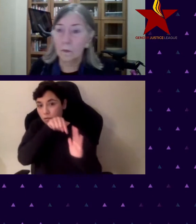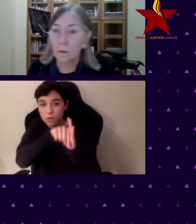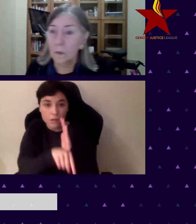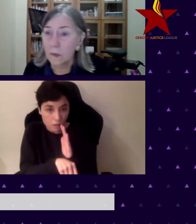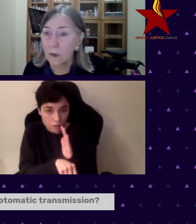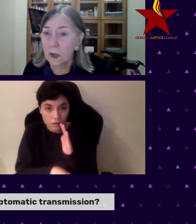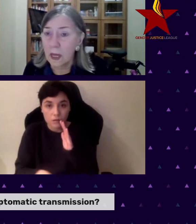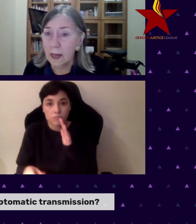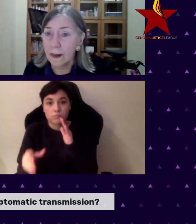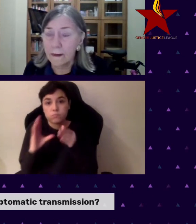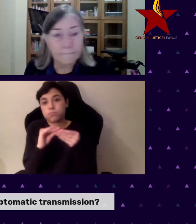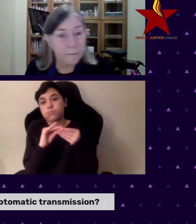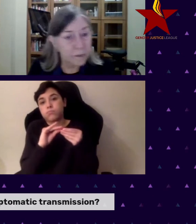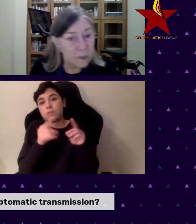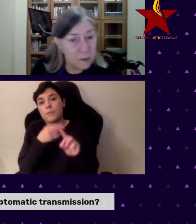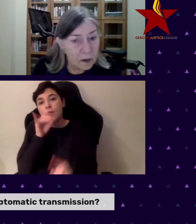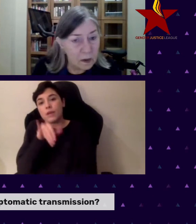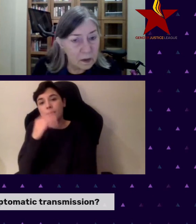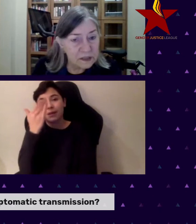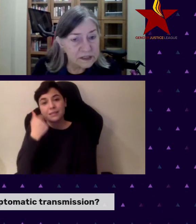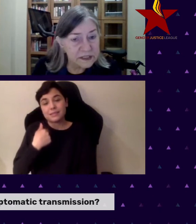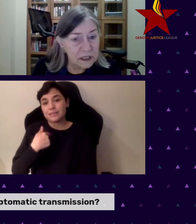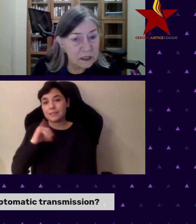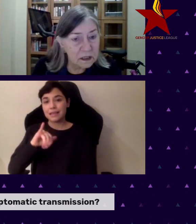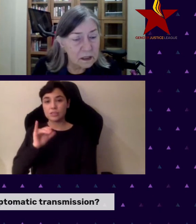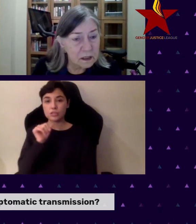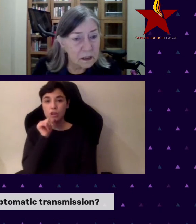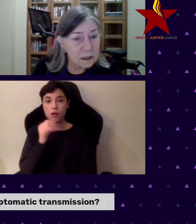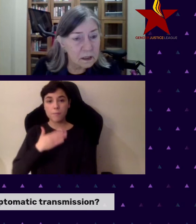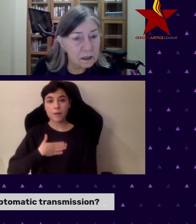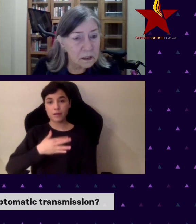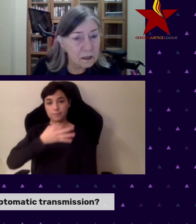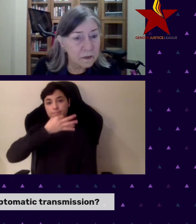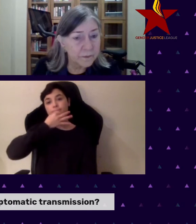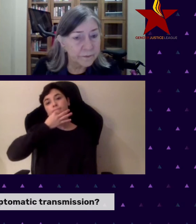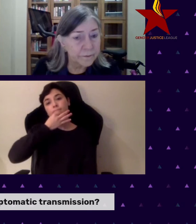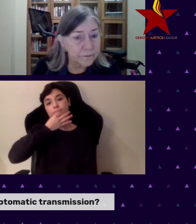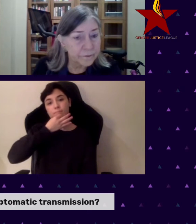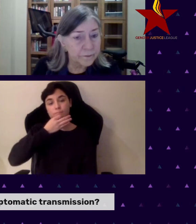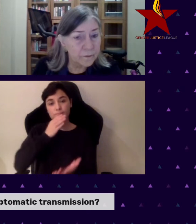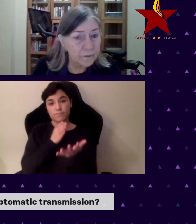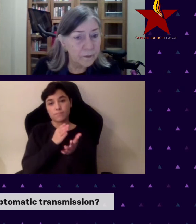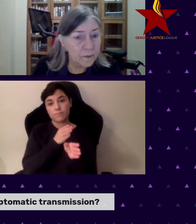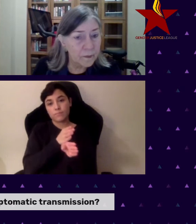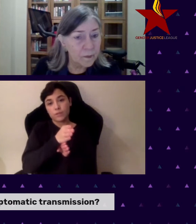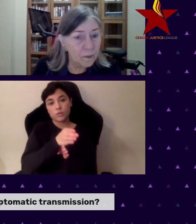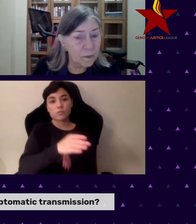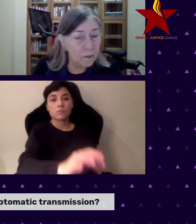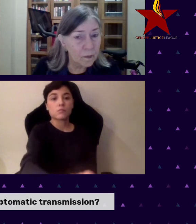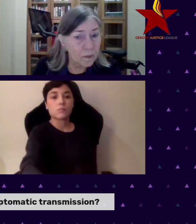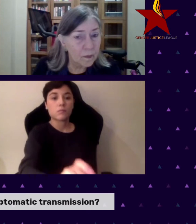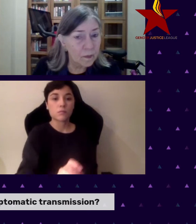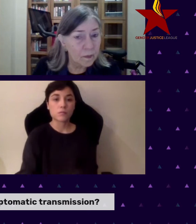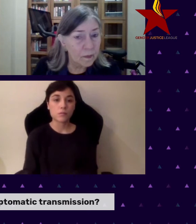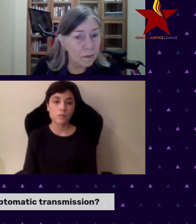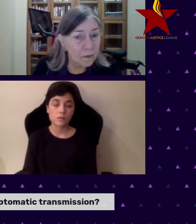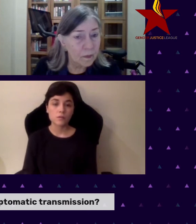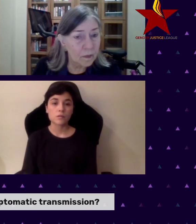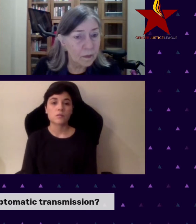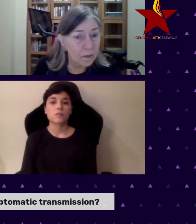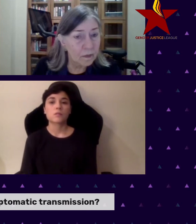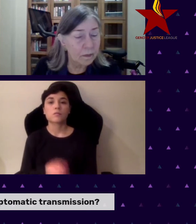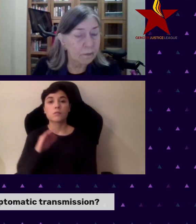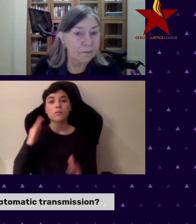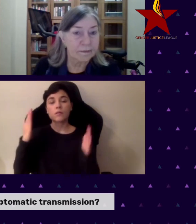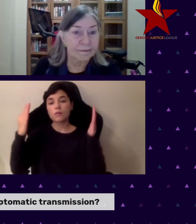on that. Yeah. See. Are all the vaccines equally good at reducing